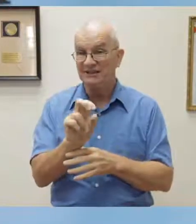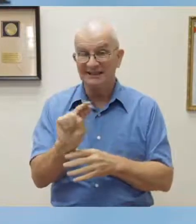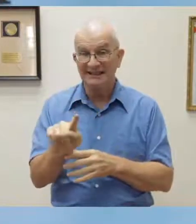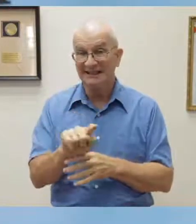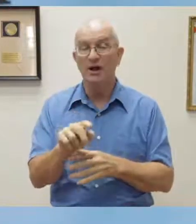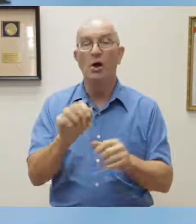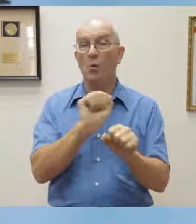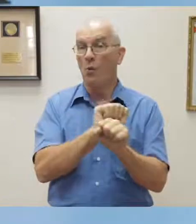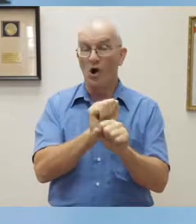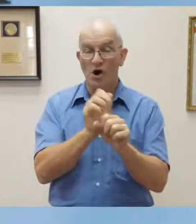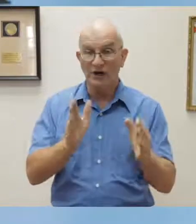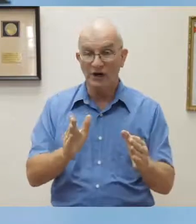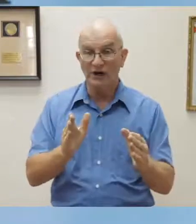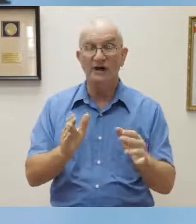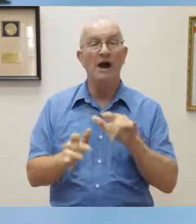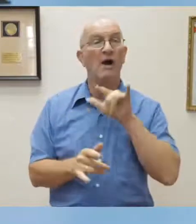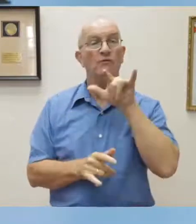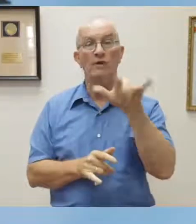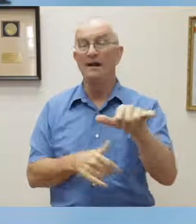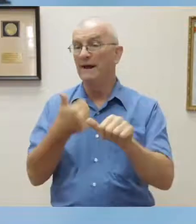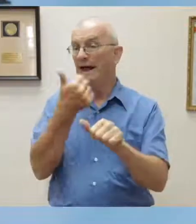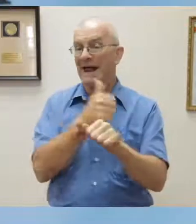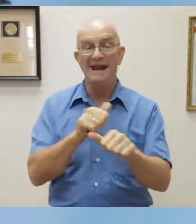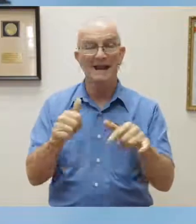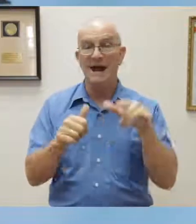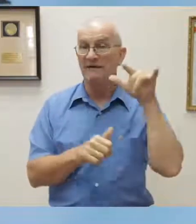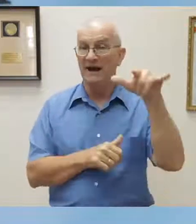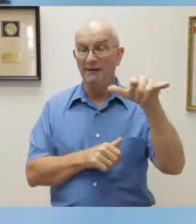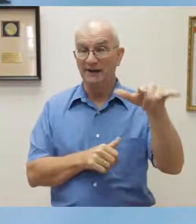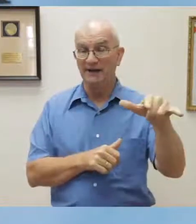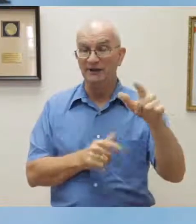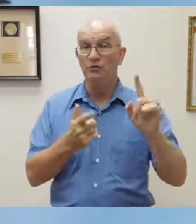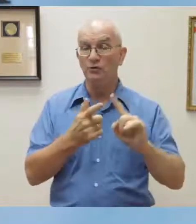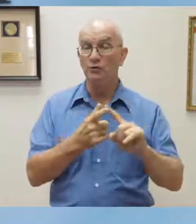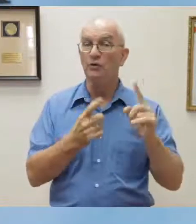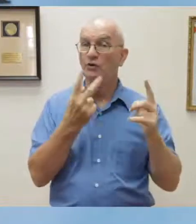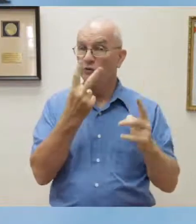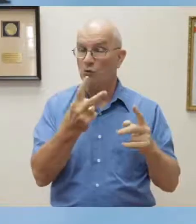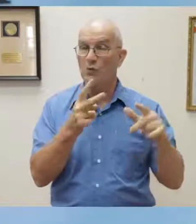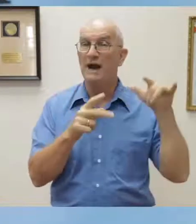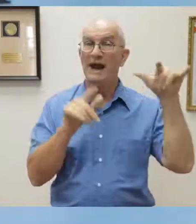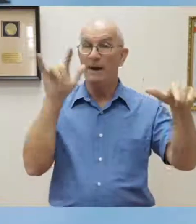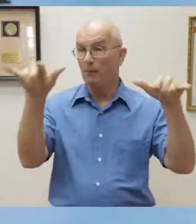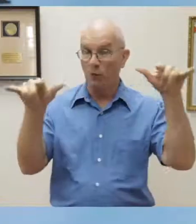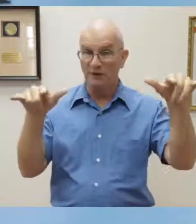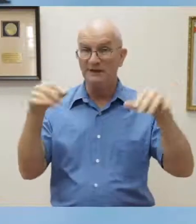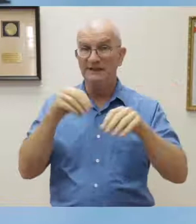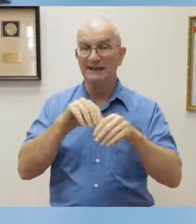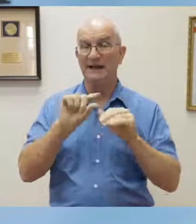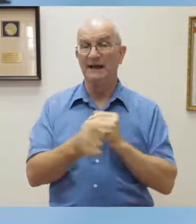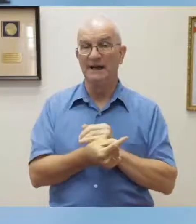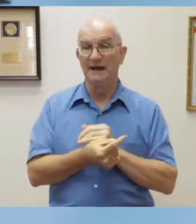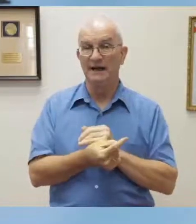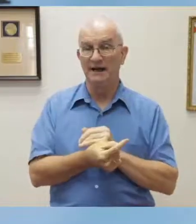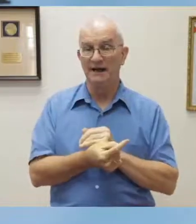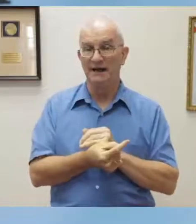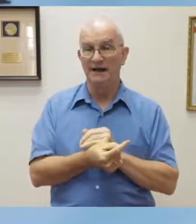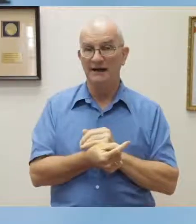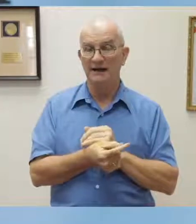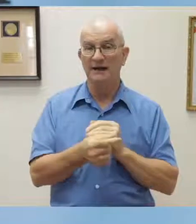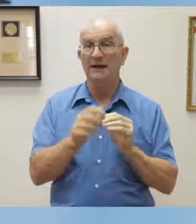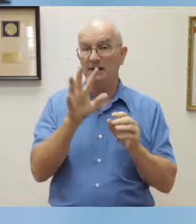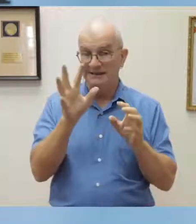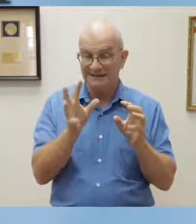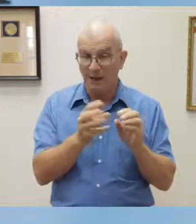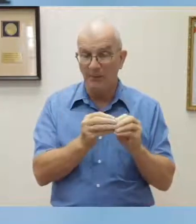aircraft to the 2 main airports in Guyana. A summary of the criteria for travel by air as